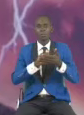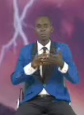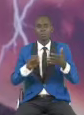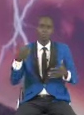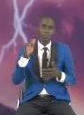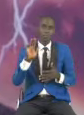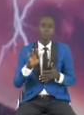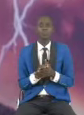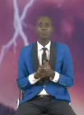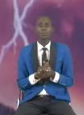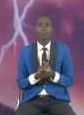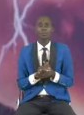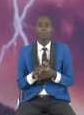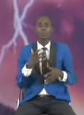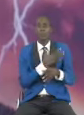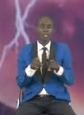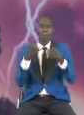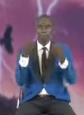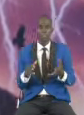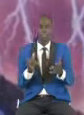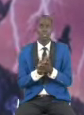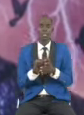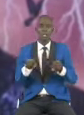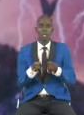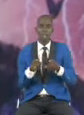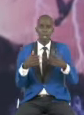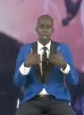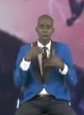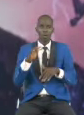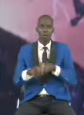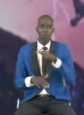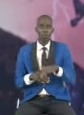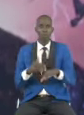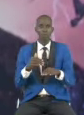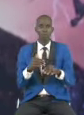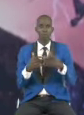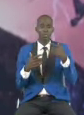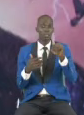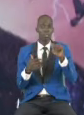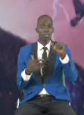as walk according to this rule,